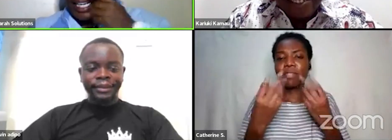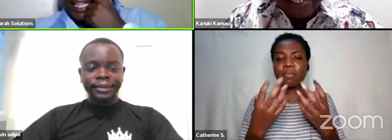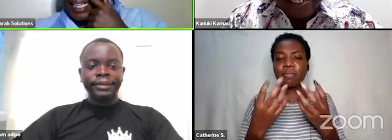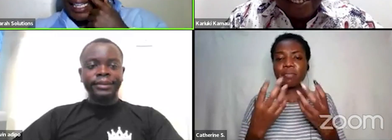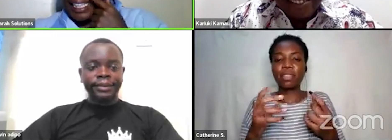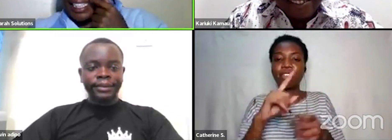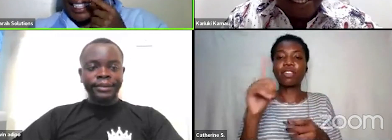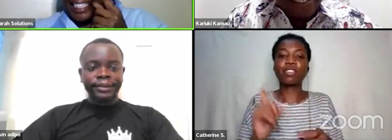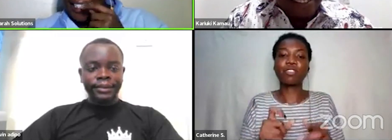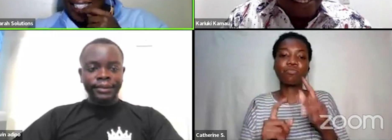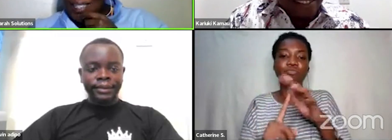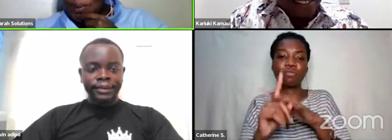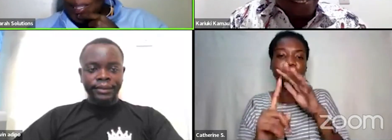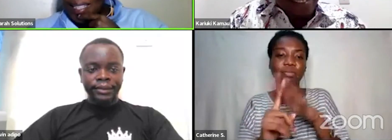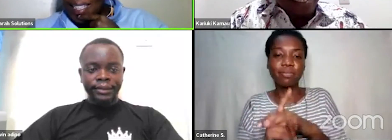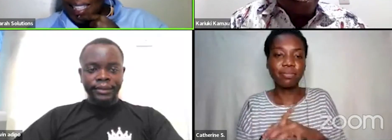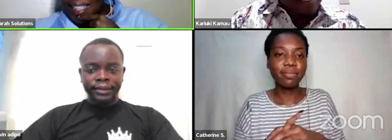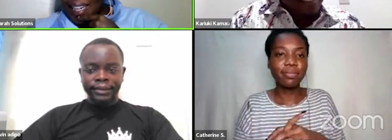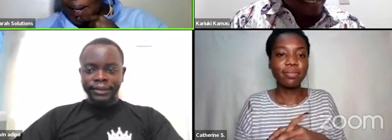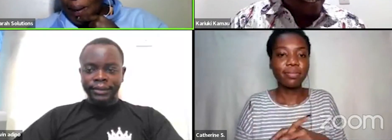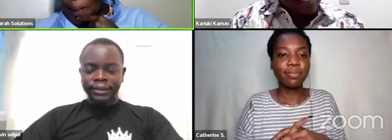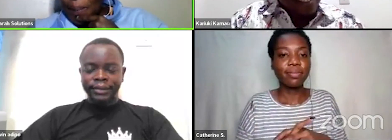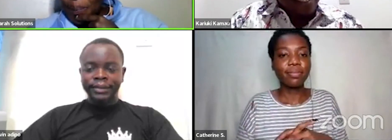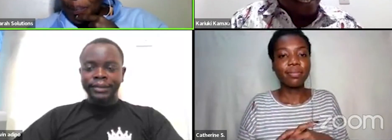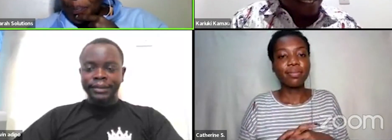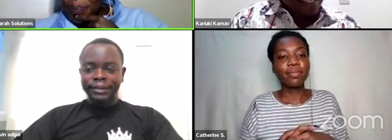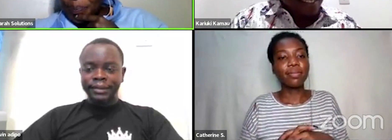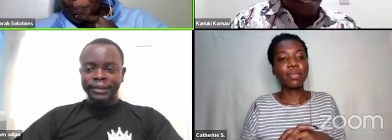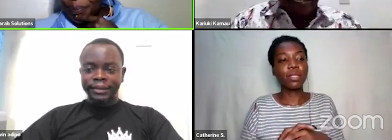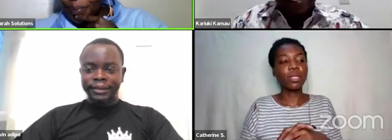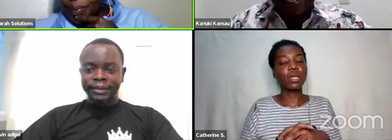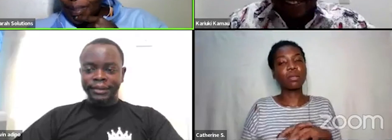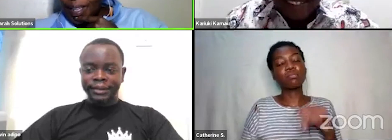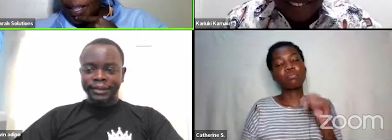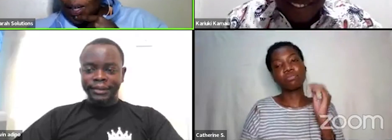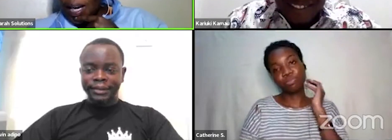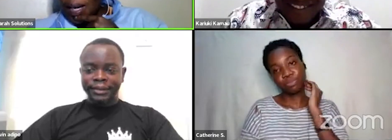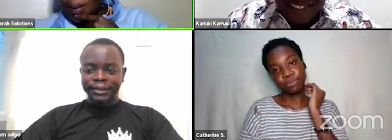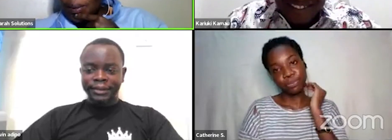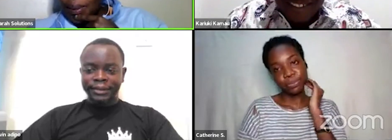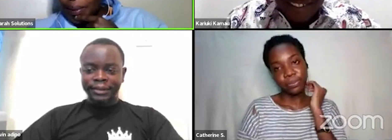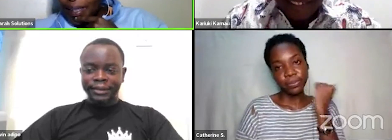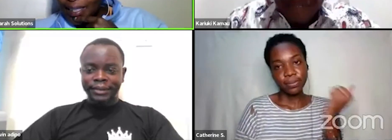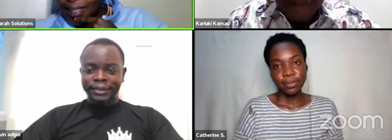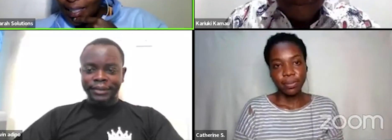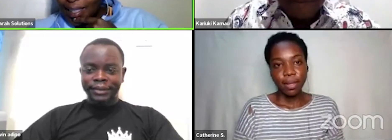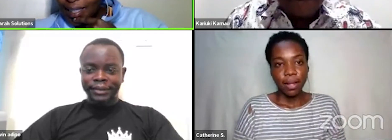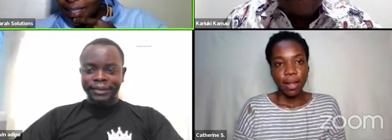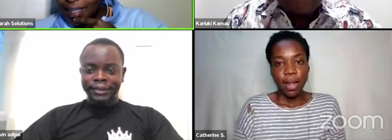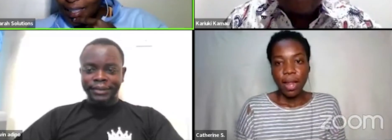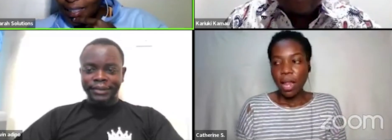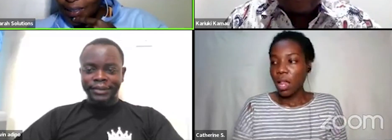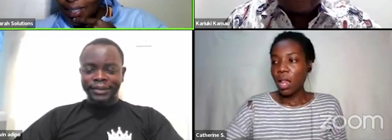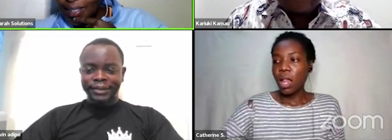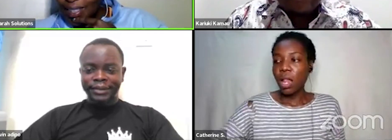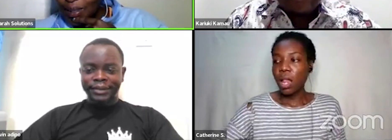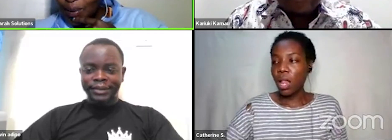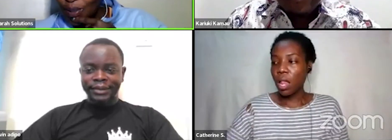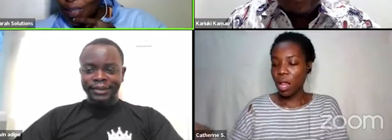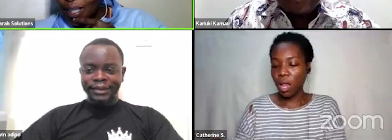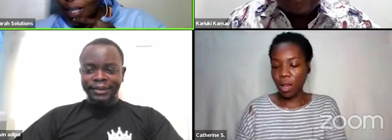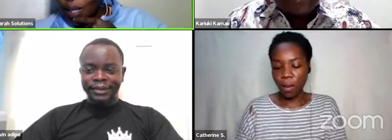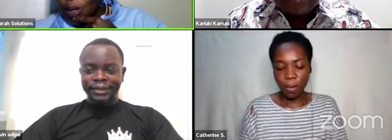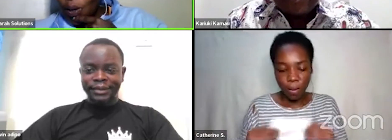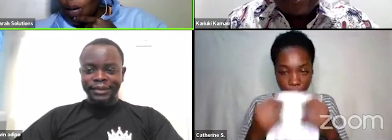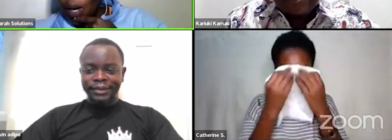in. This is an interesting one. Oh, okay, where is it? I saw an